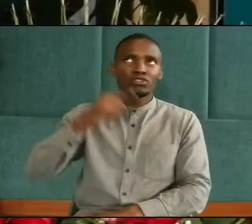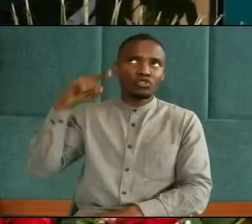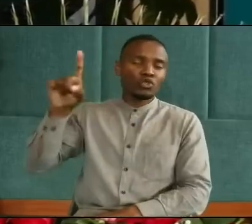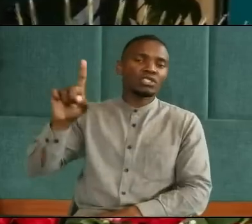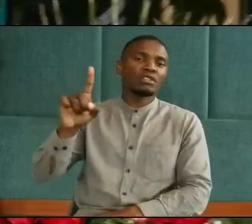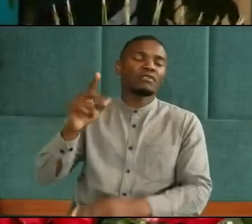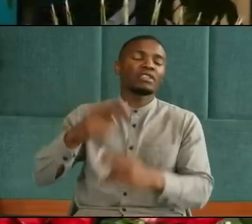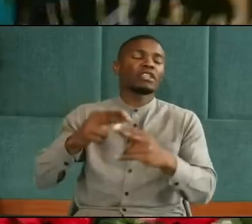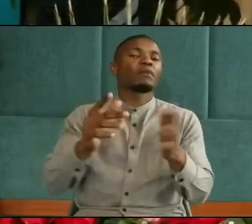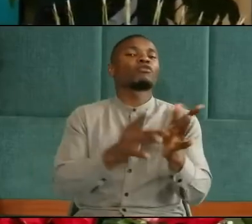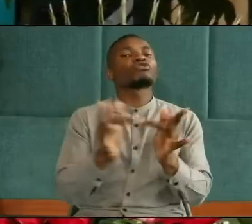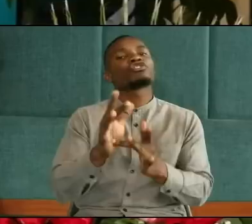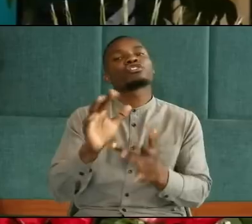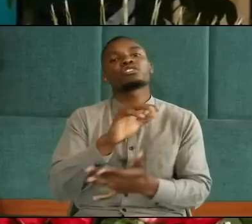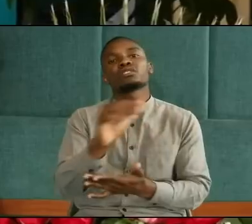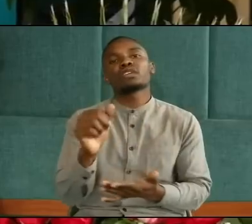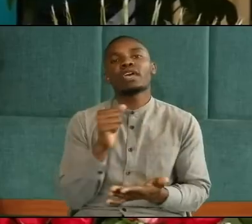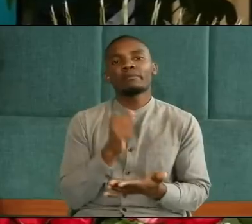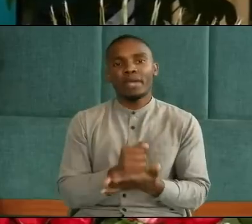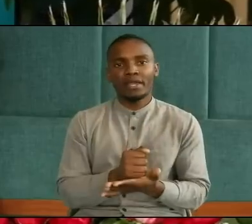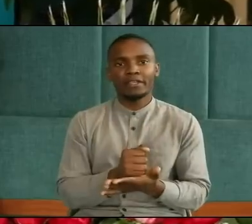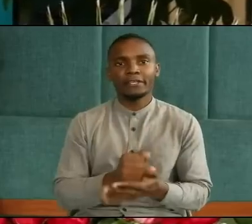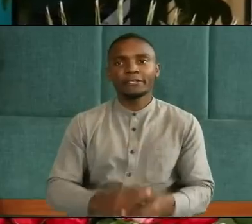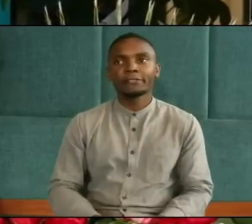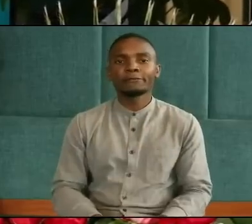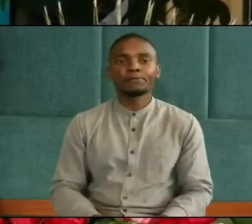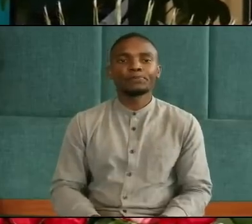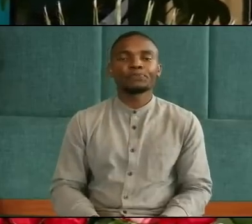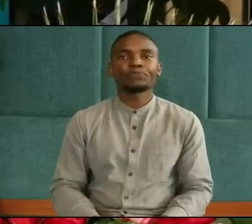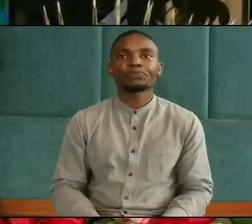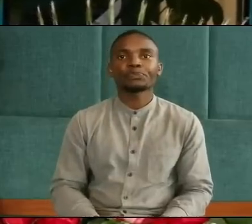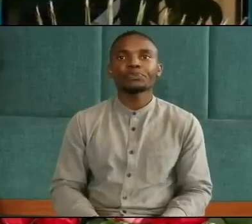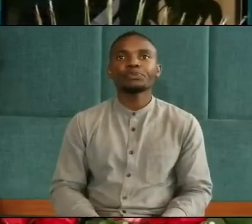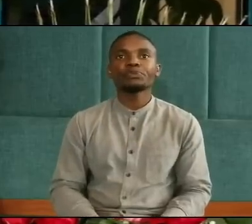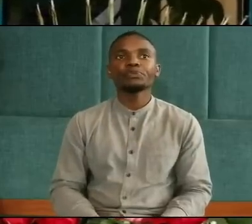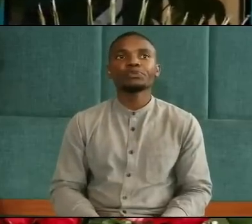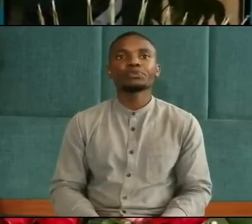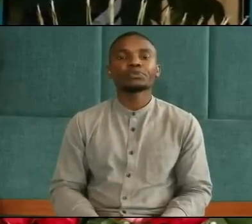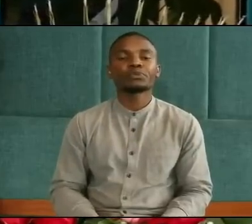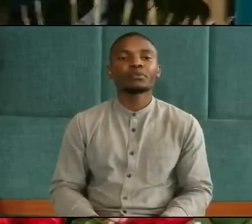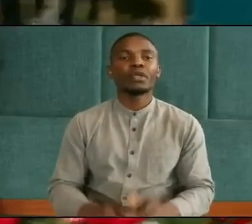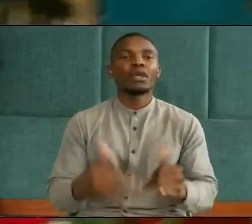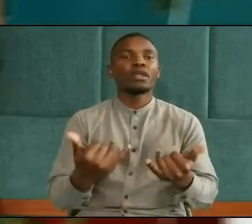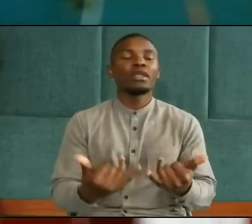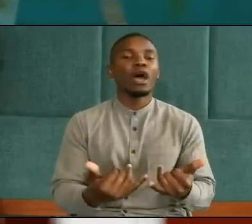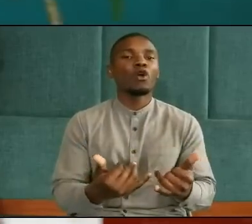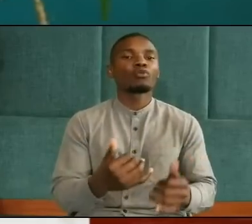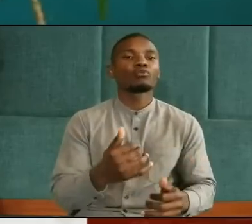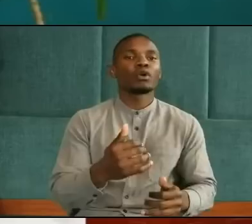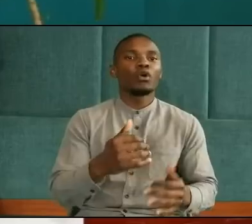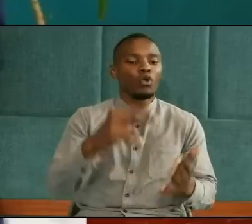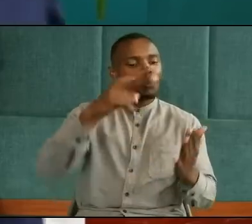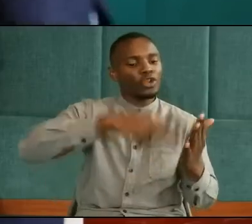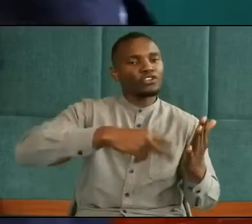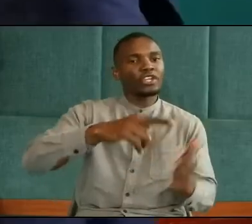In Jesus' name we pray. Amen. We're going back to the book of Revelation.